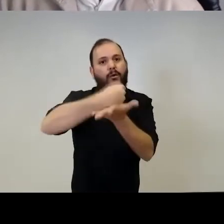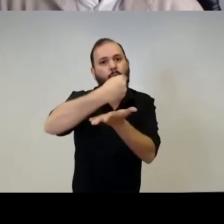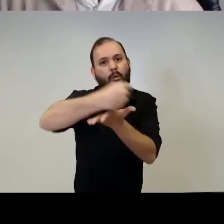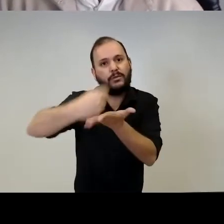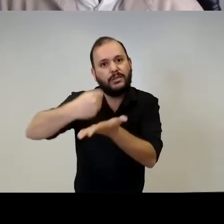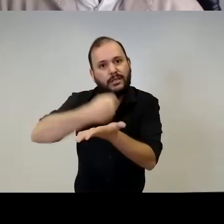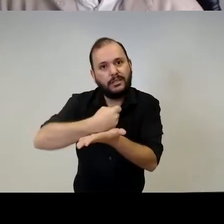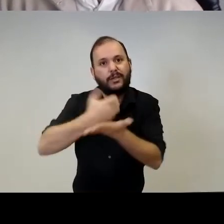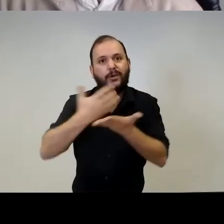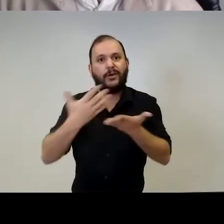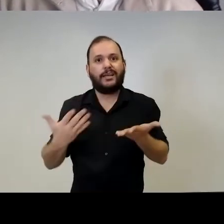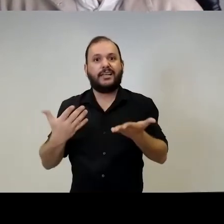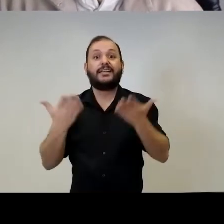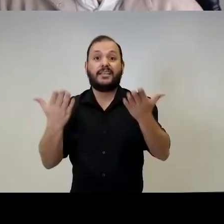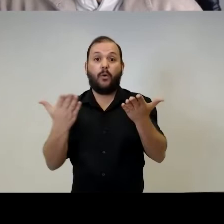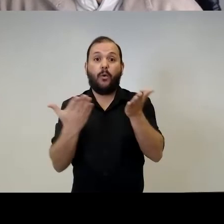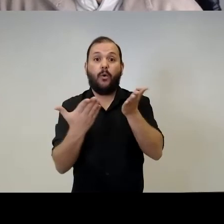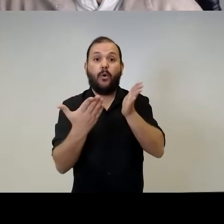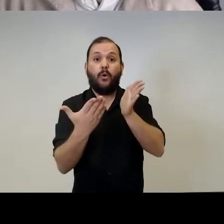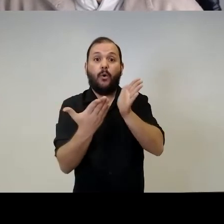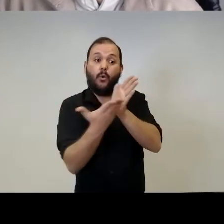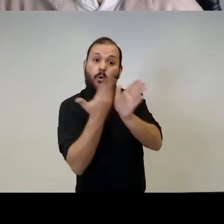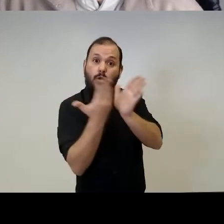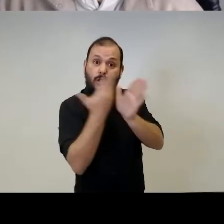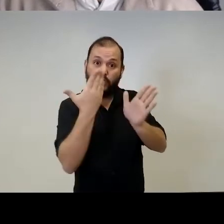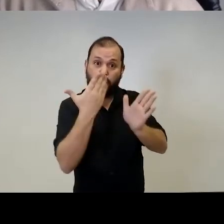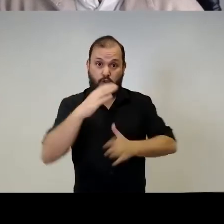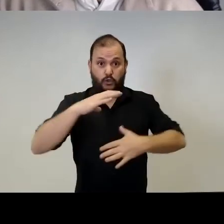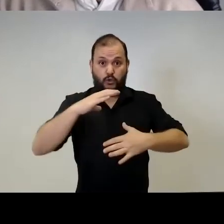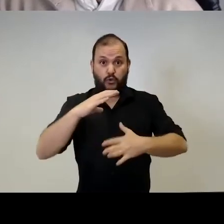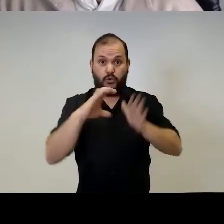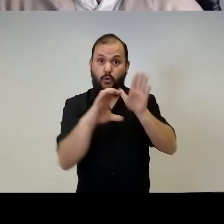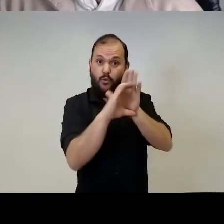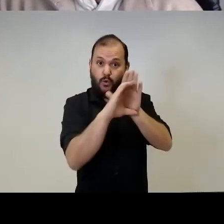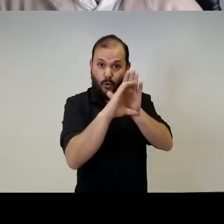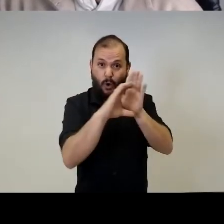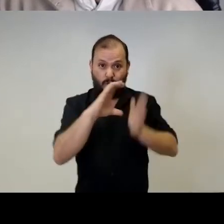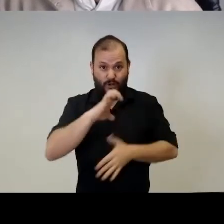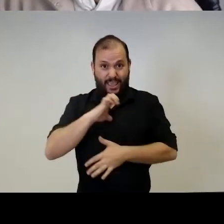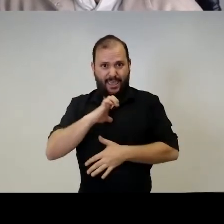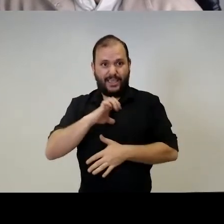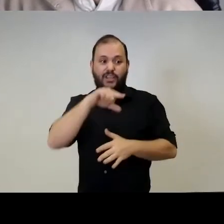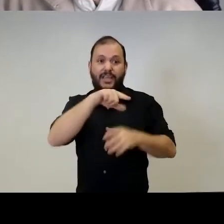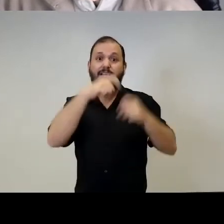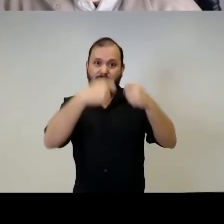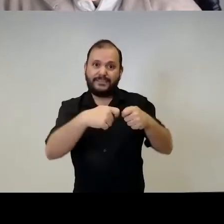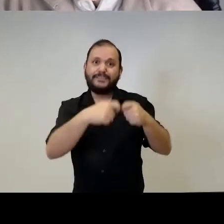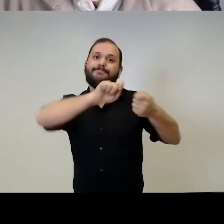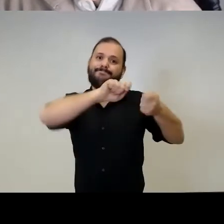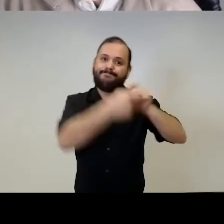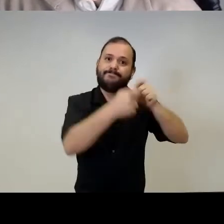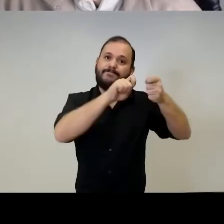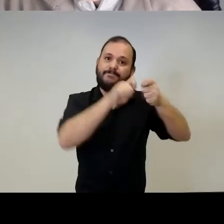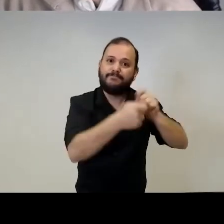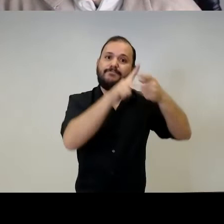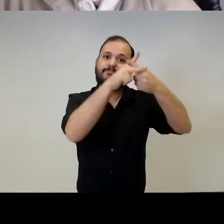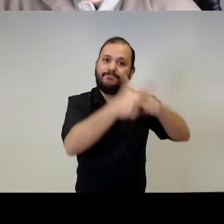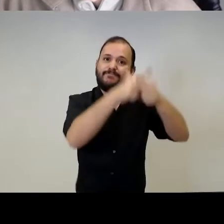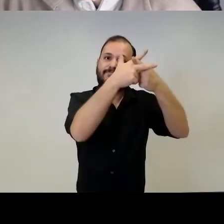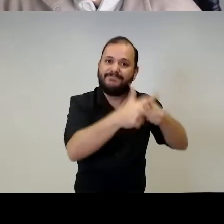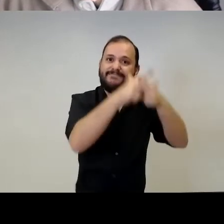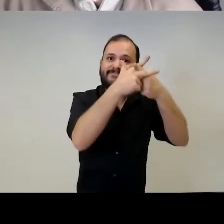codes of conduct have to adapt. So reading the literature on sign language interpreting has been